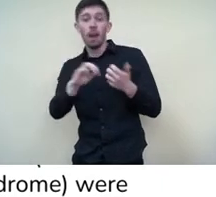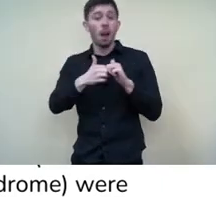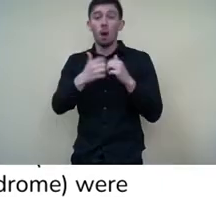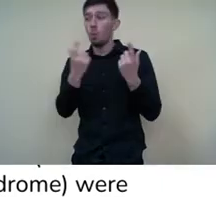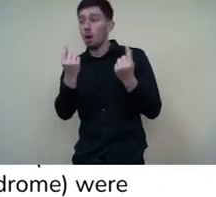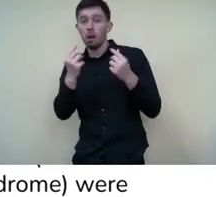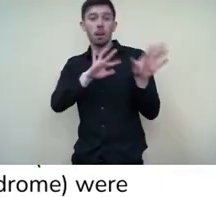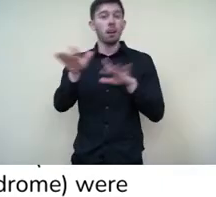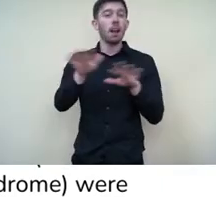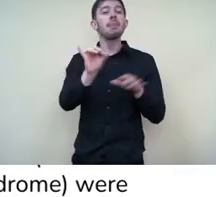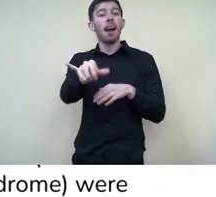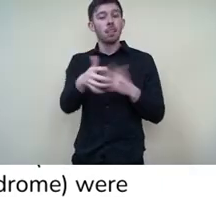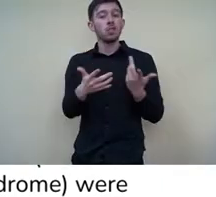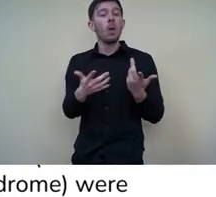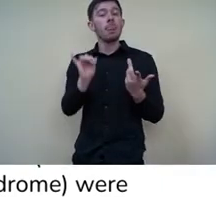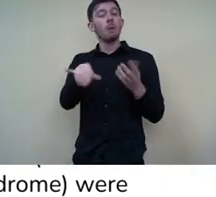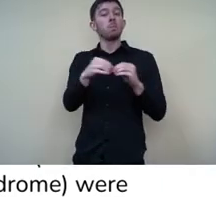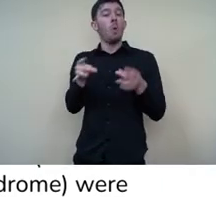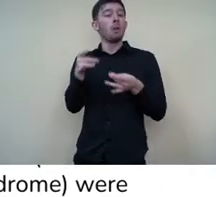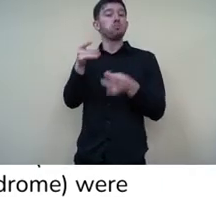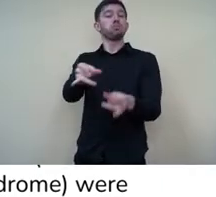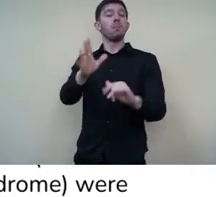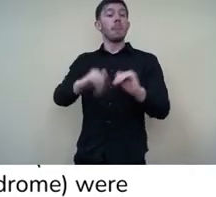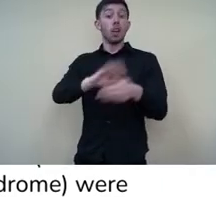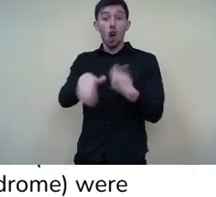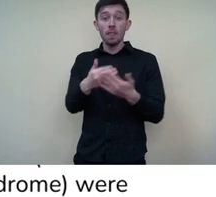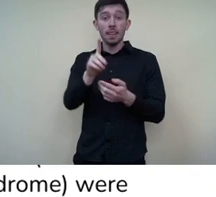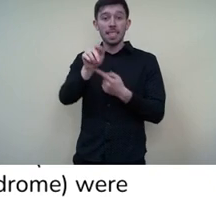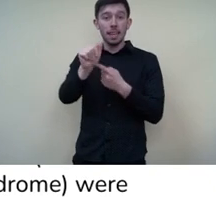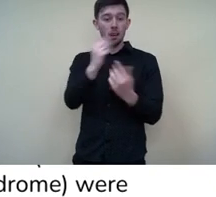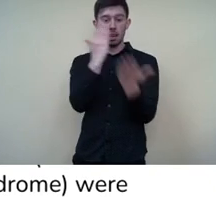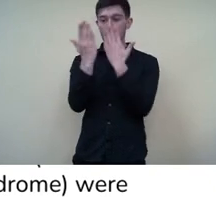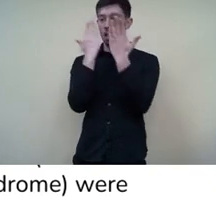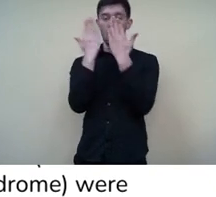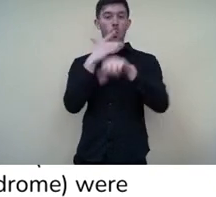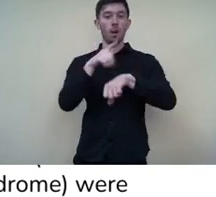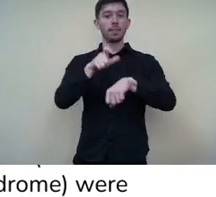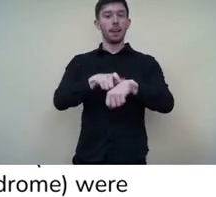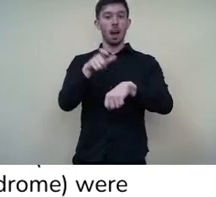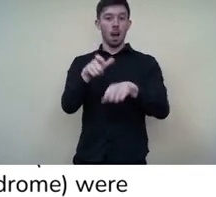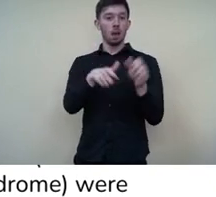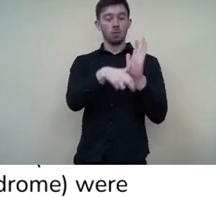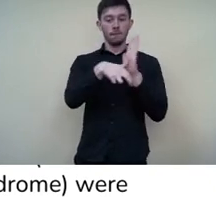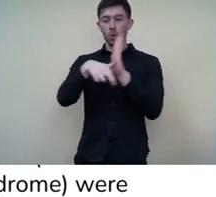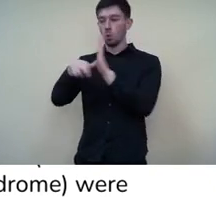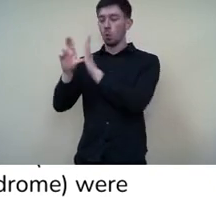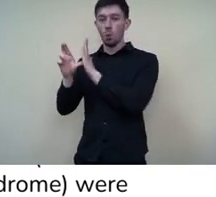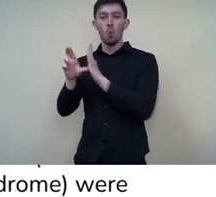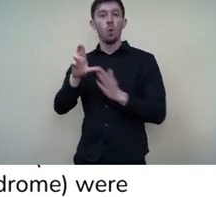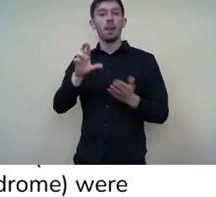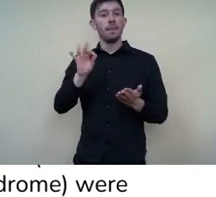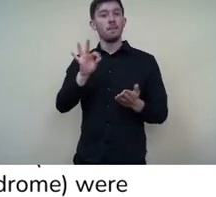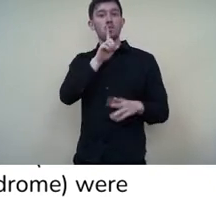was a lot more efficient than having to get all the data all at once and then spend however long it takes for them to review it, when they could review it in